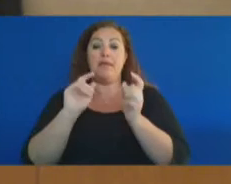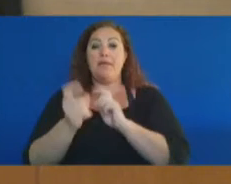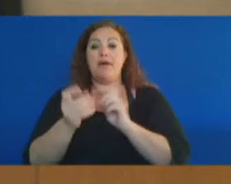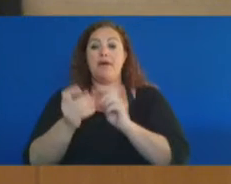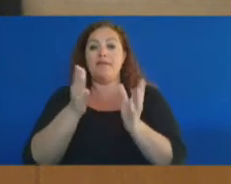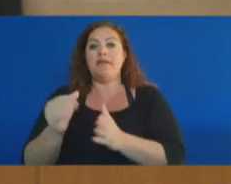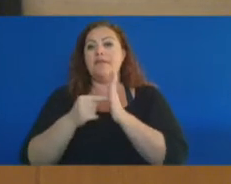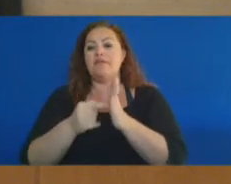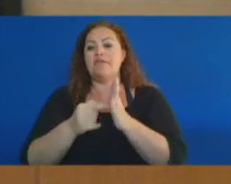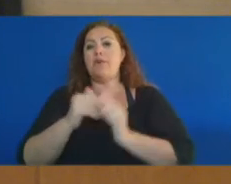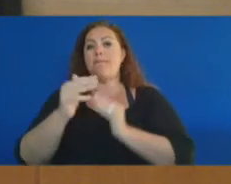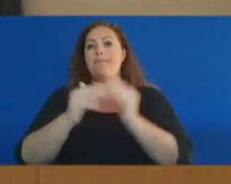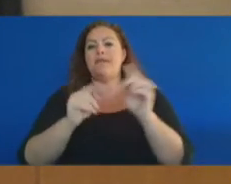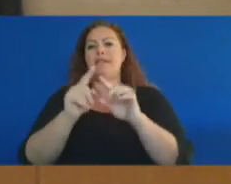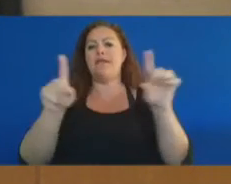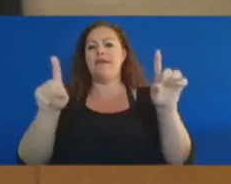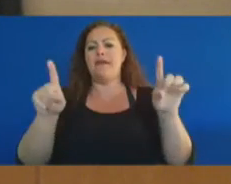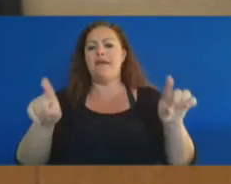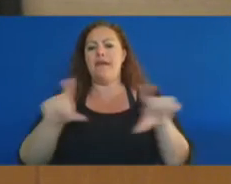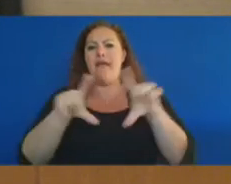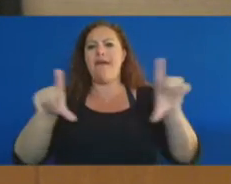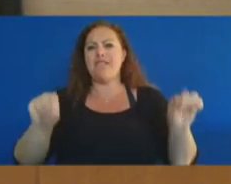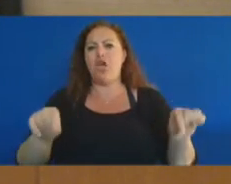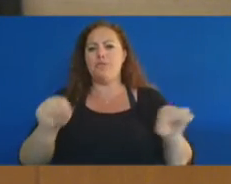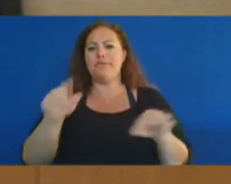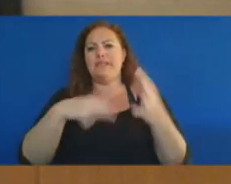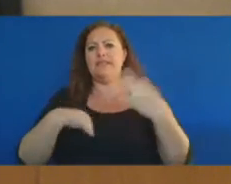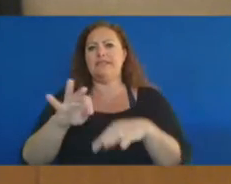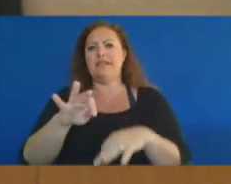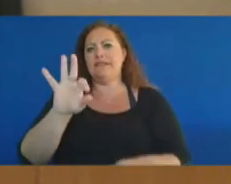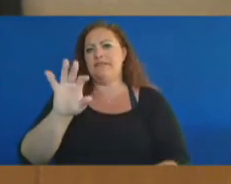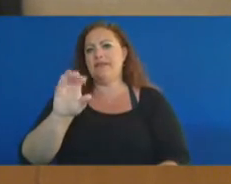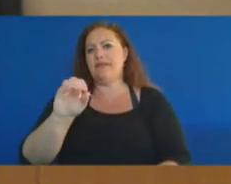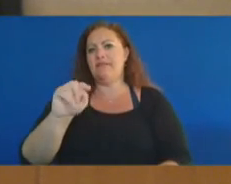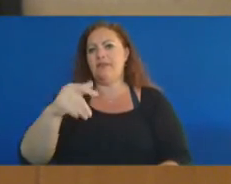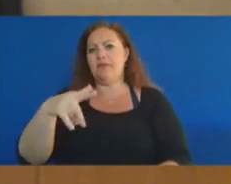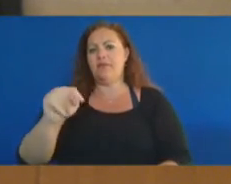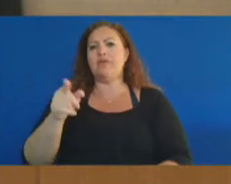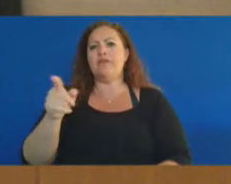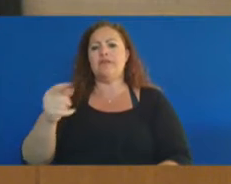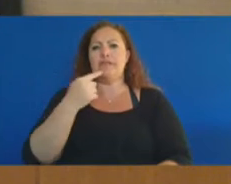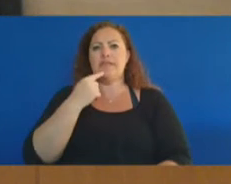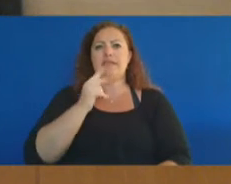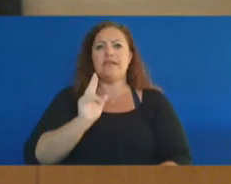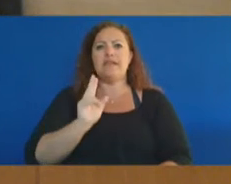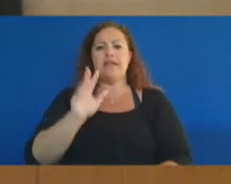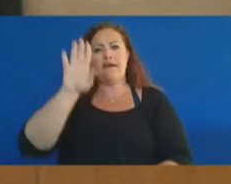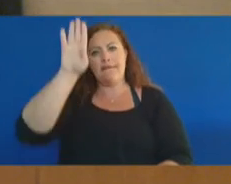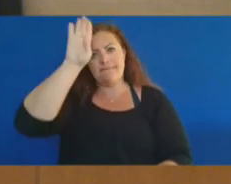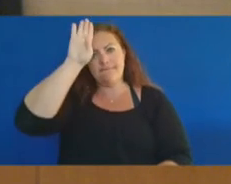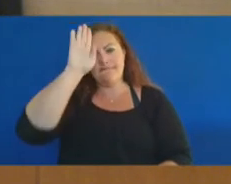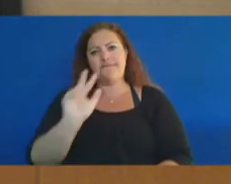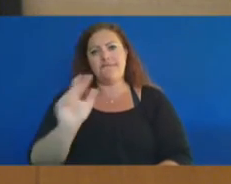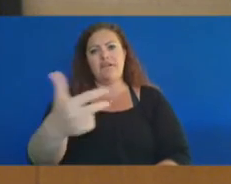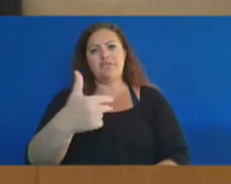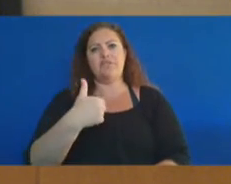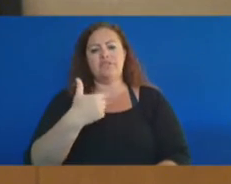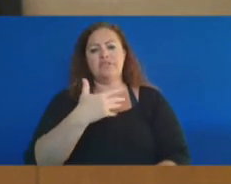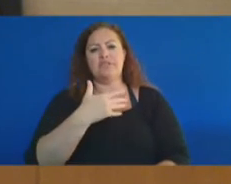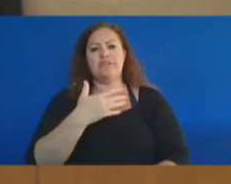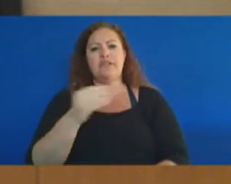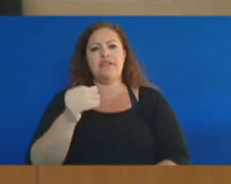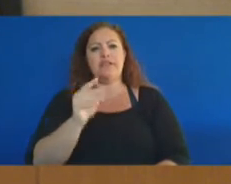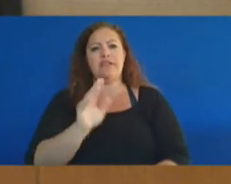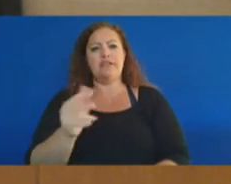building envelopes rather than building Footprints uh they do identify a fire truck turnaround and hammerhead alternative uh they did adjust the internal